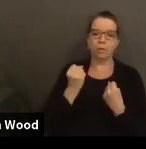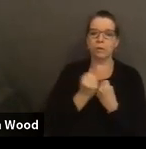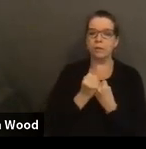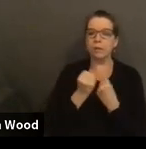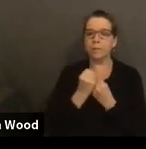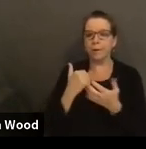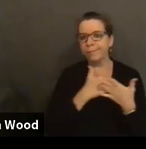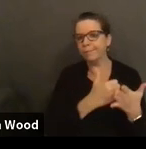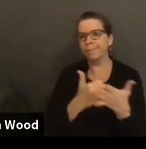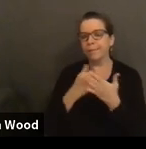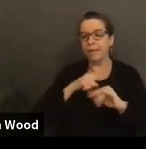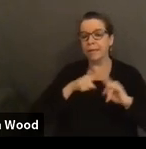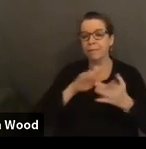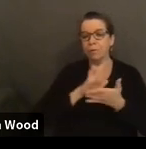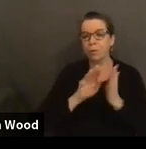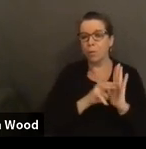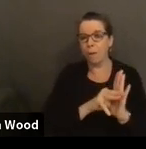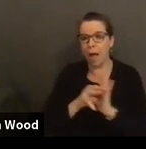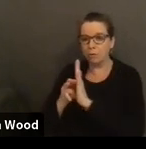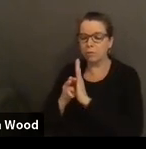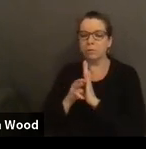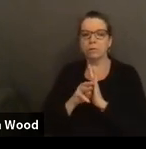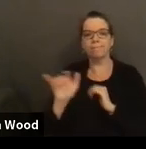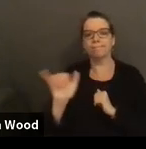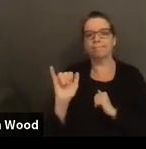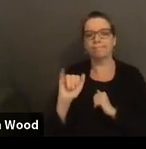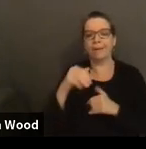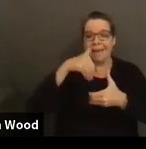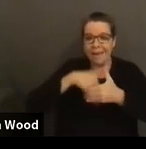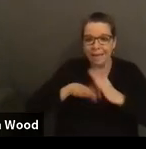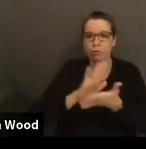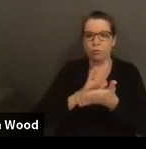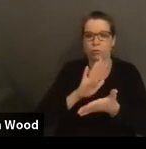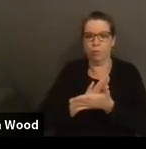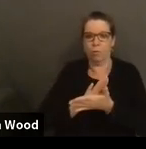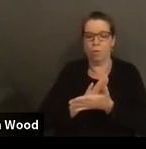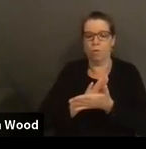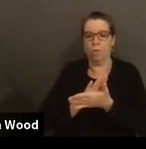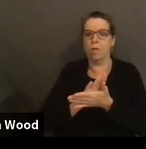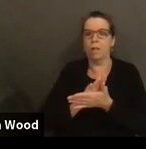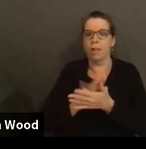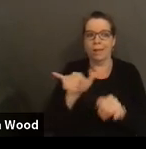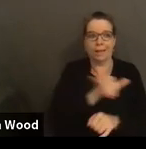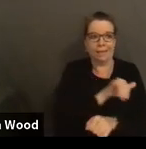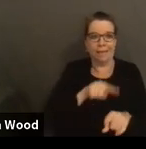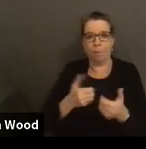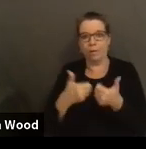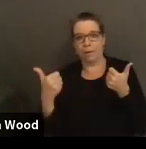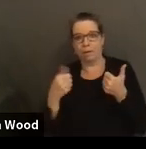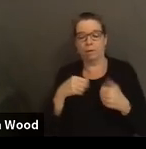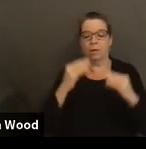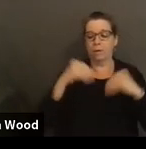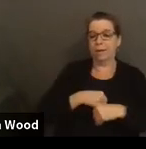with different school models, including in-school, asynchronous, and synchronous remote